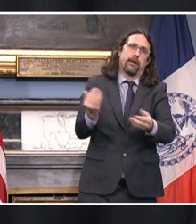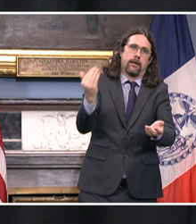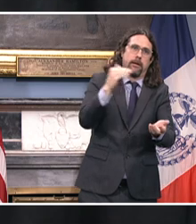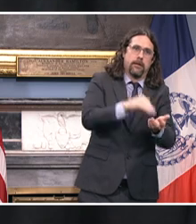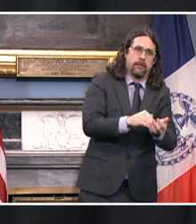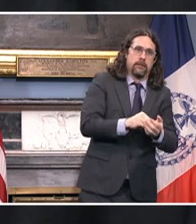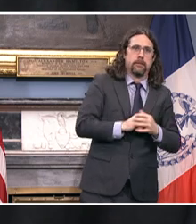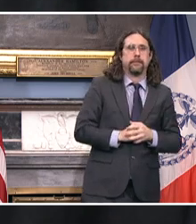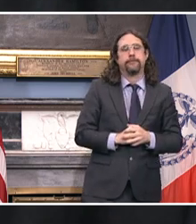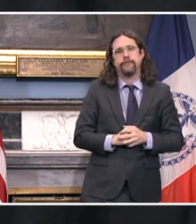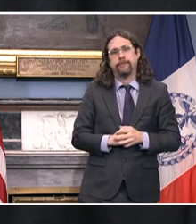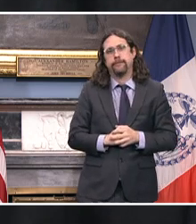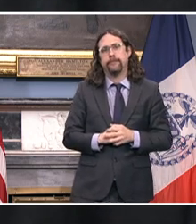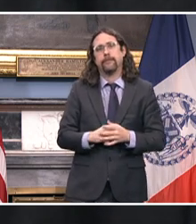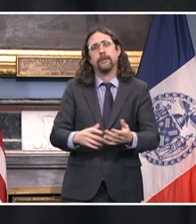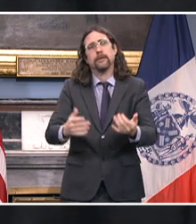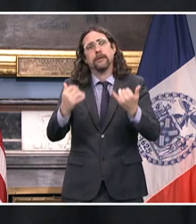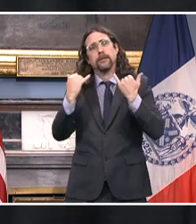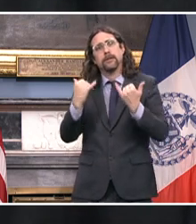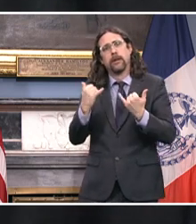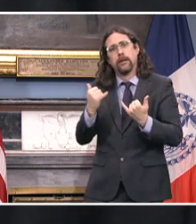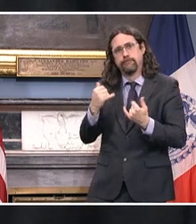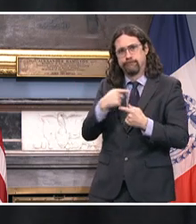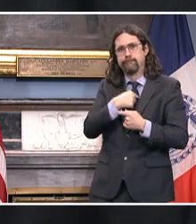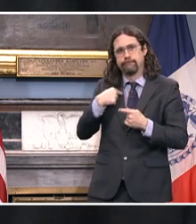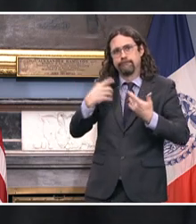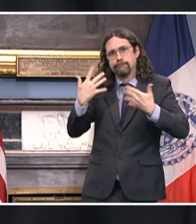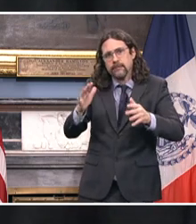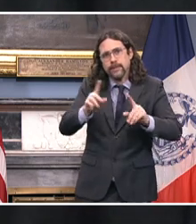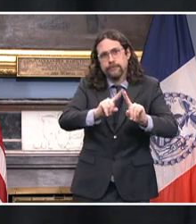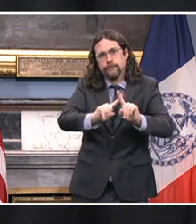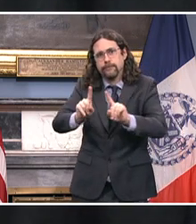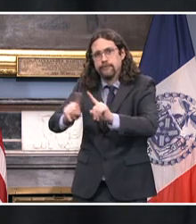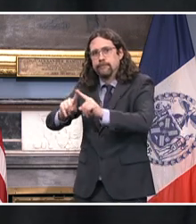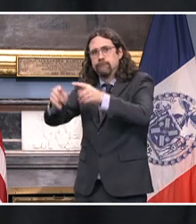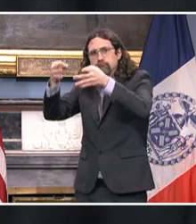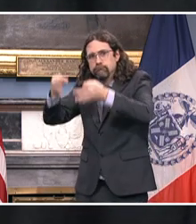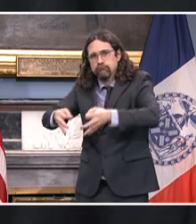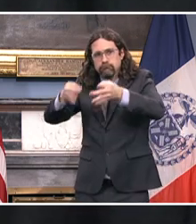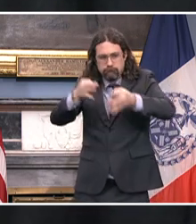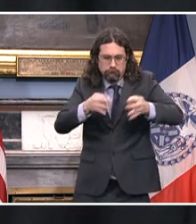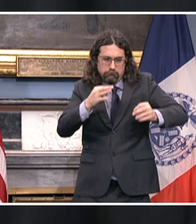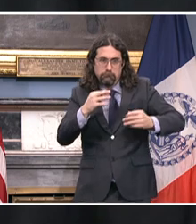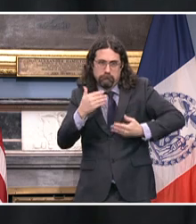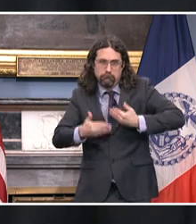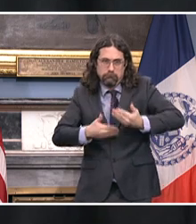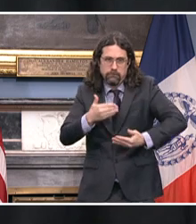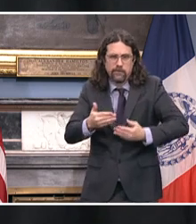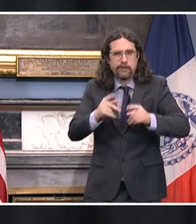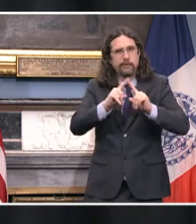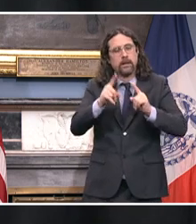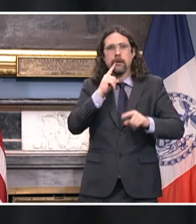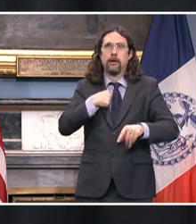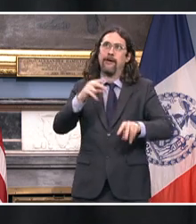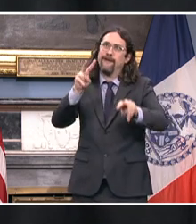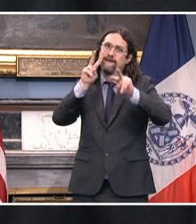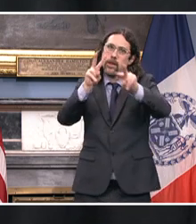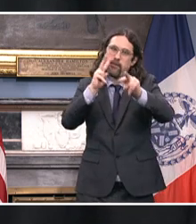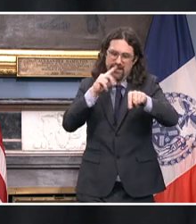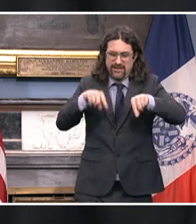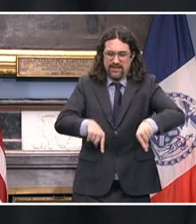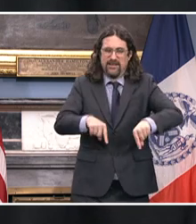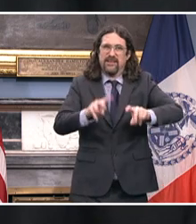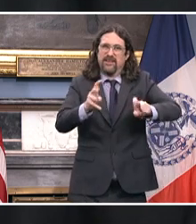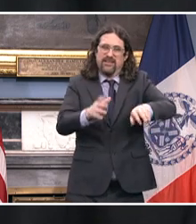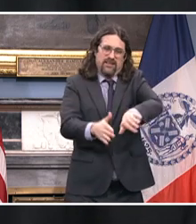phase of low-level transmission. Again, we're not there yet. We're not going to ever suggest we're there until we're there. But